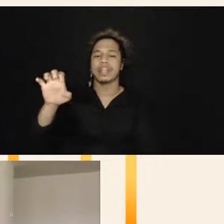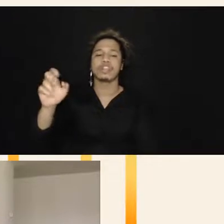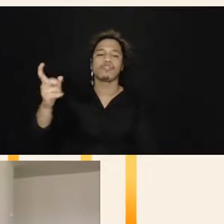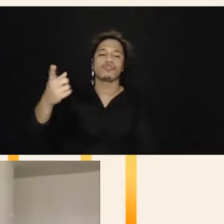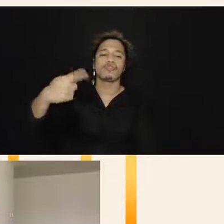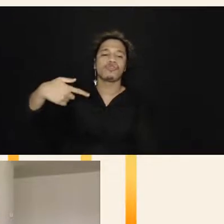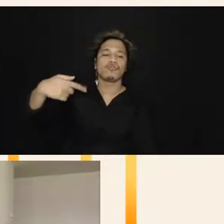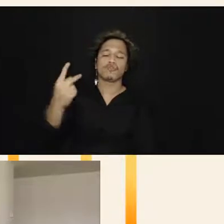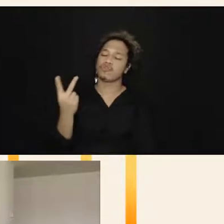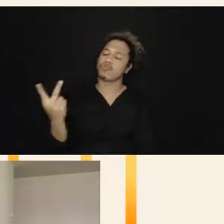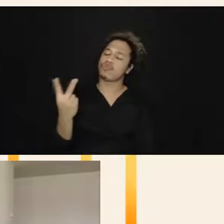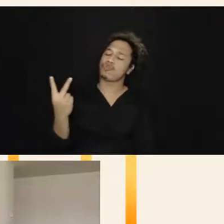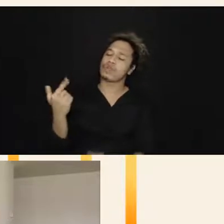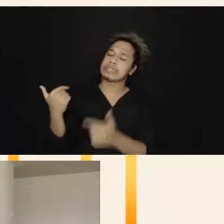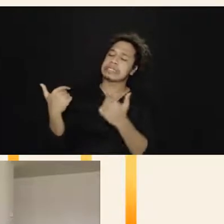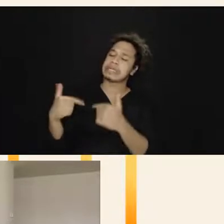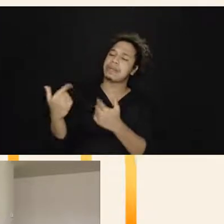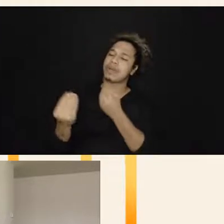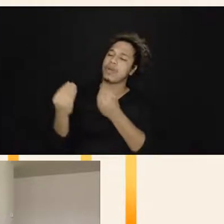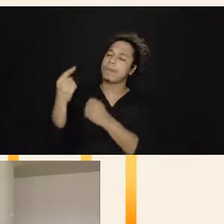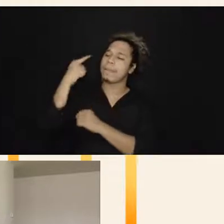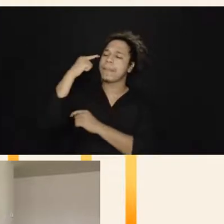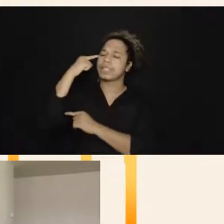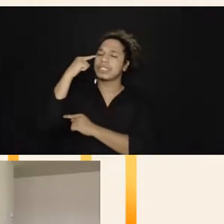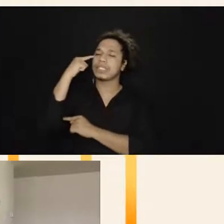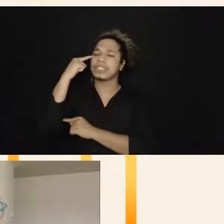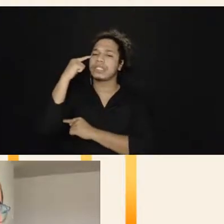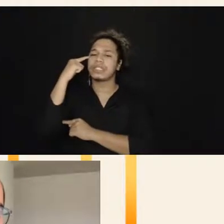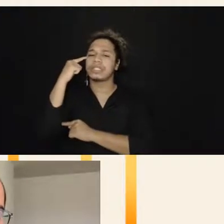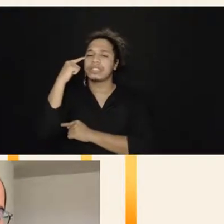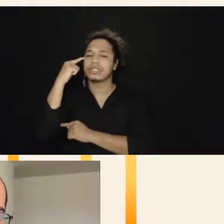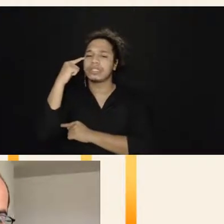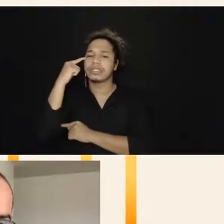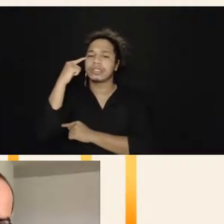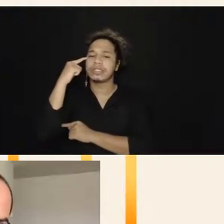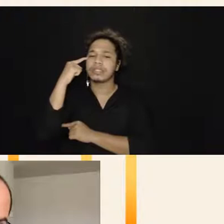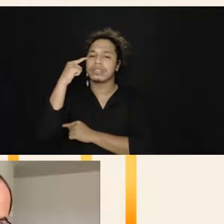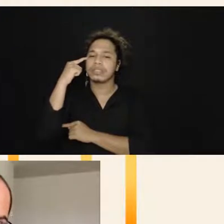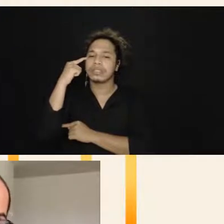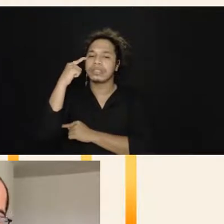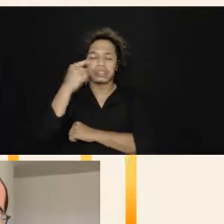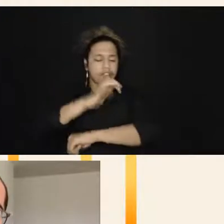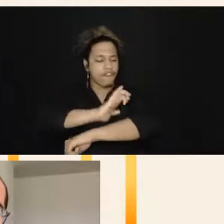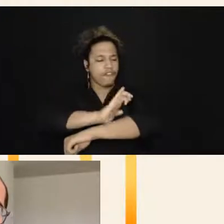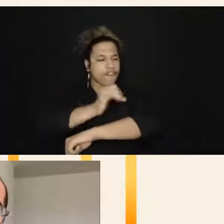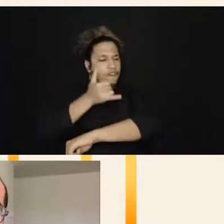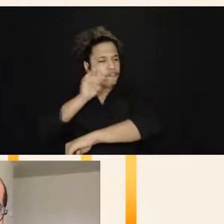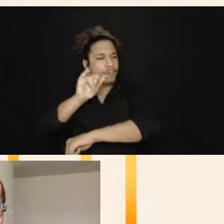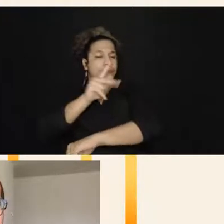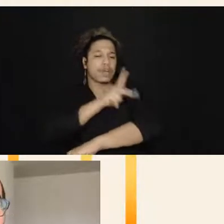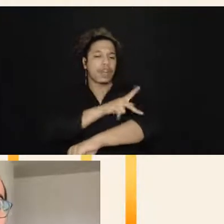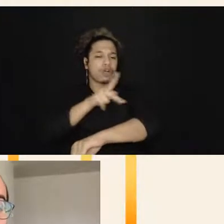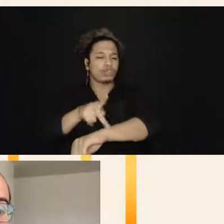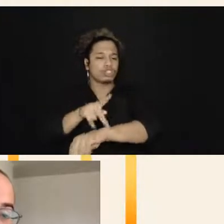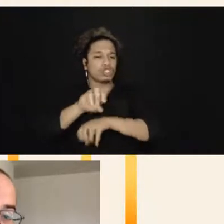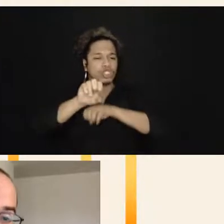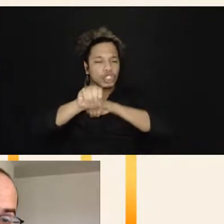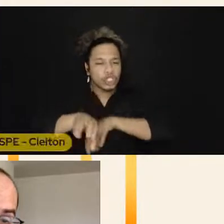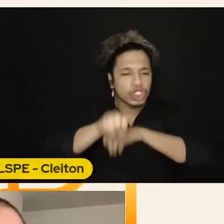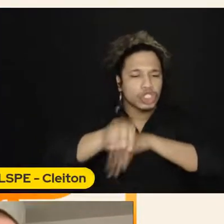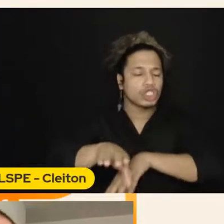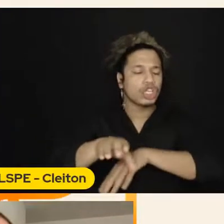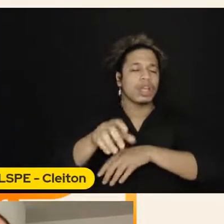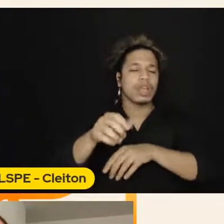We are in this process of trying to think of anti-racist pedagogies. We are trying to